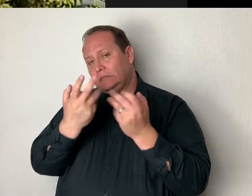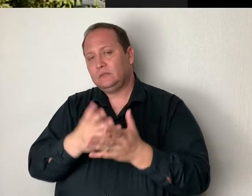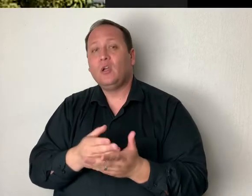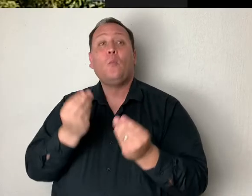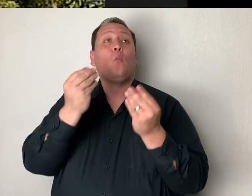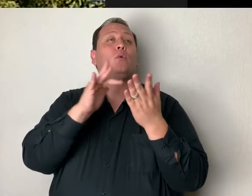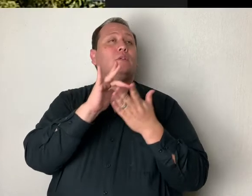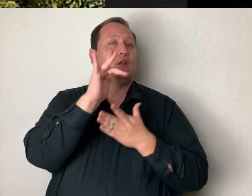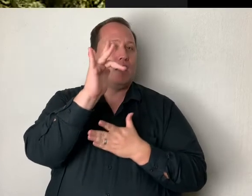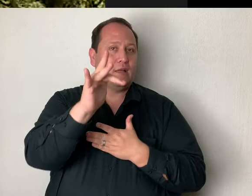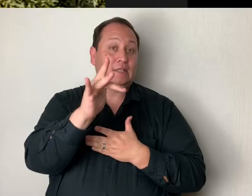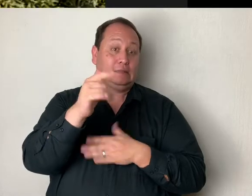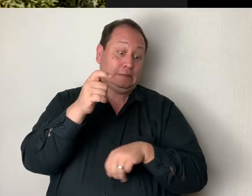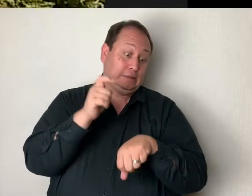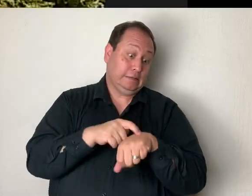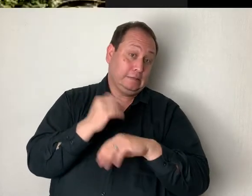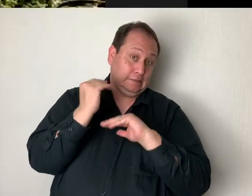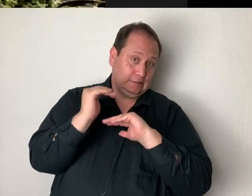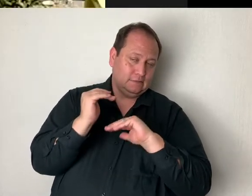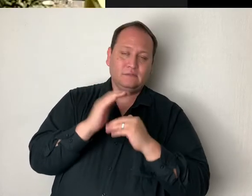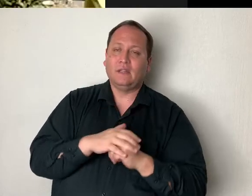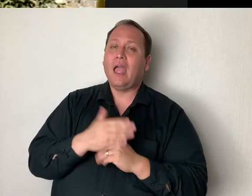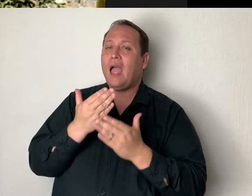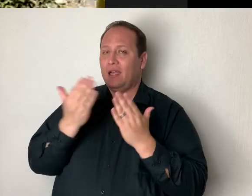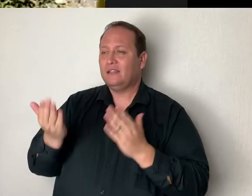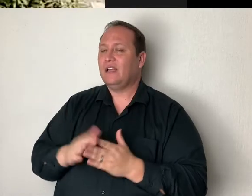se lo voy a pasar el micrófono a Robert.